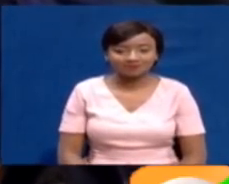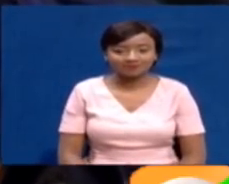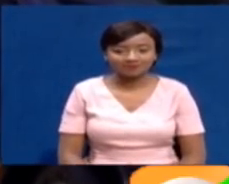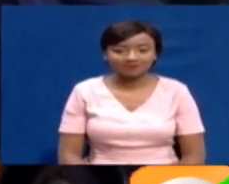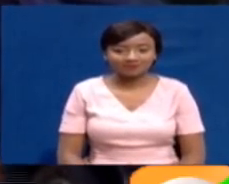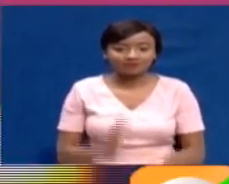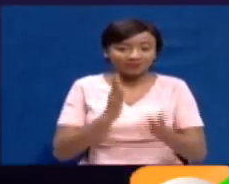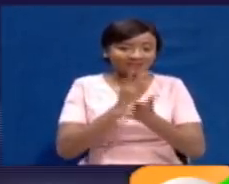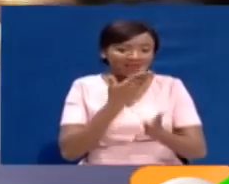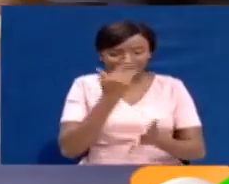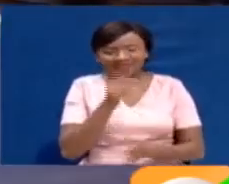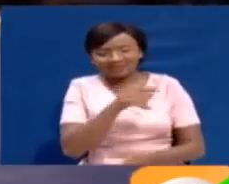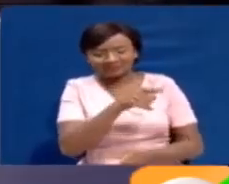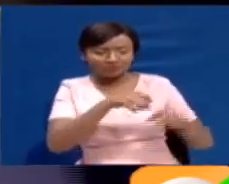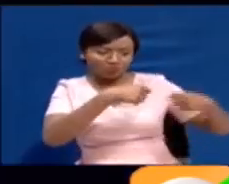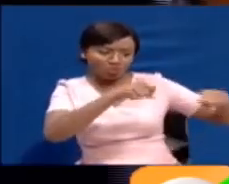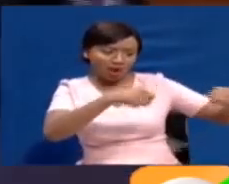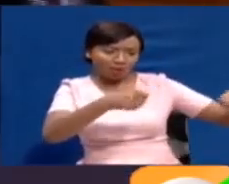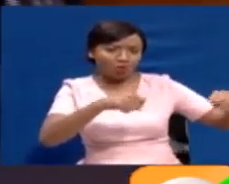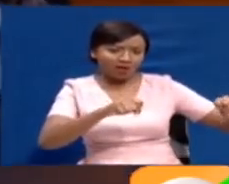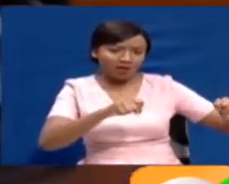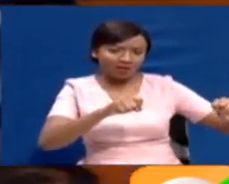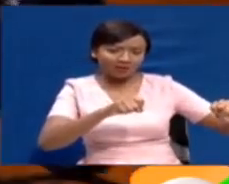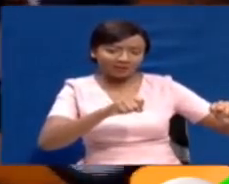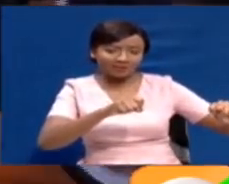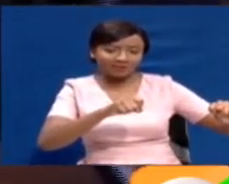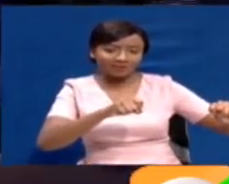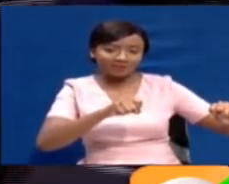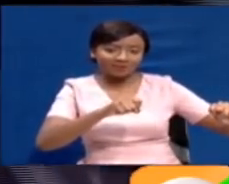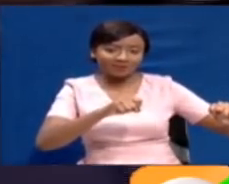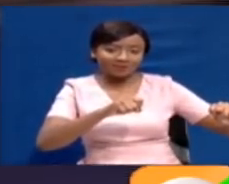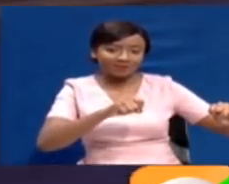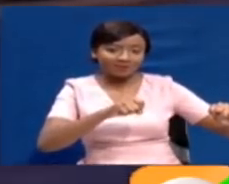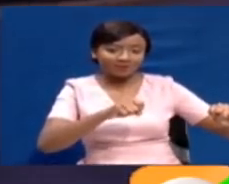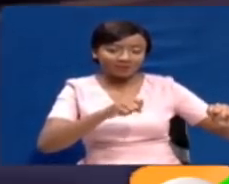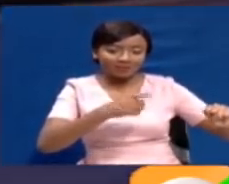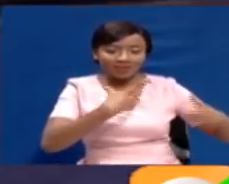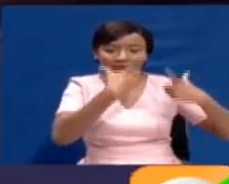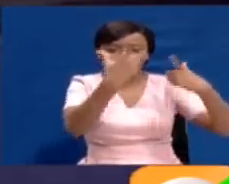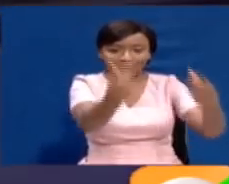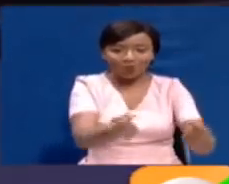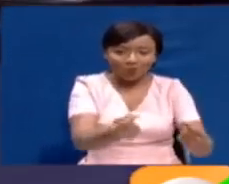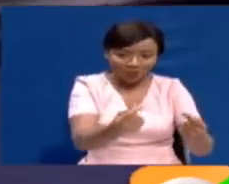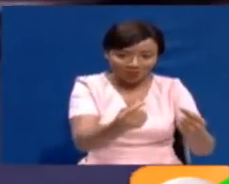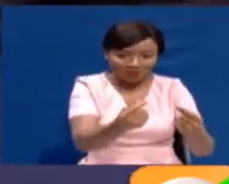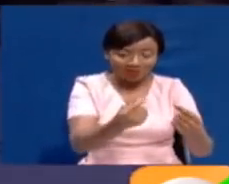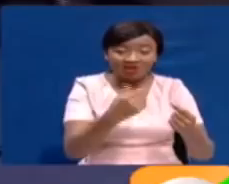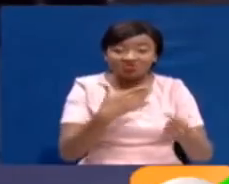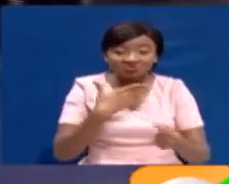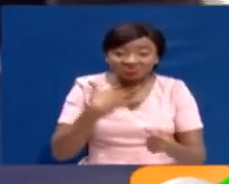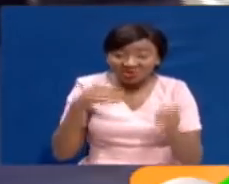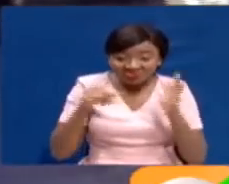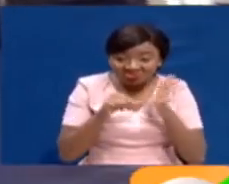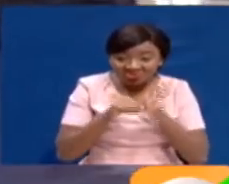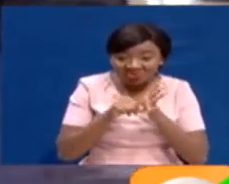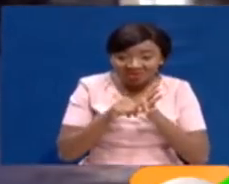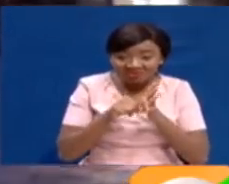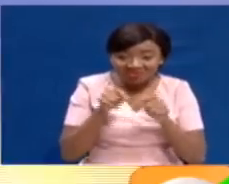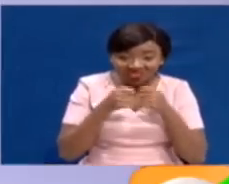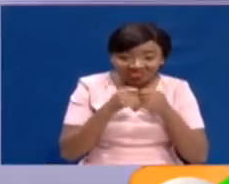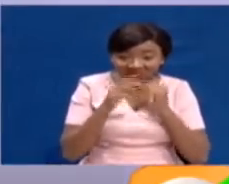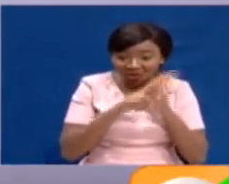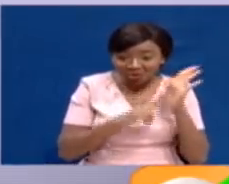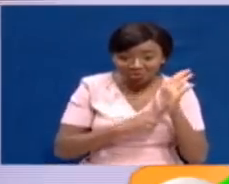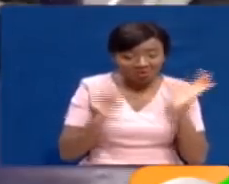Some opt for motorbikes and swiftly leave the city. No one wants trouble with the law